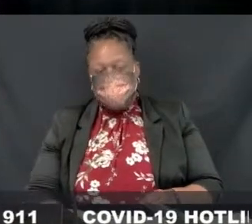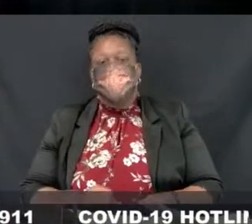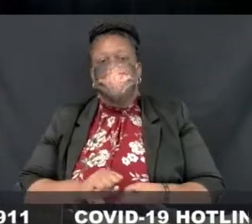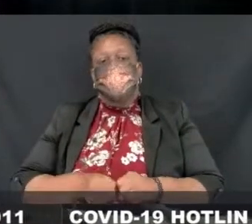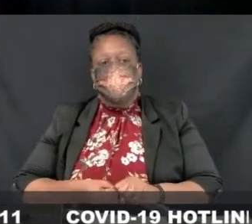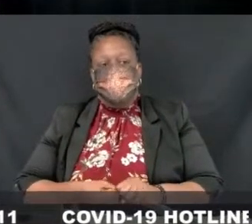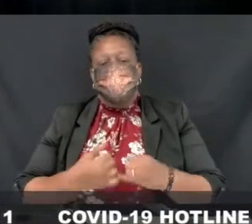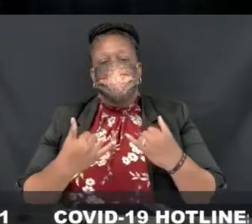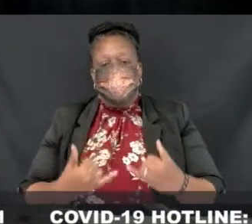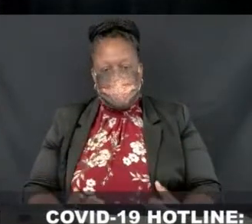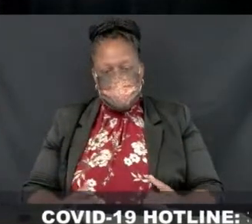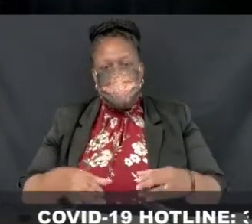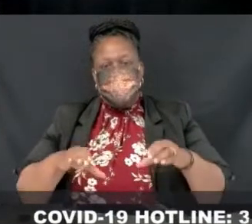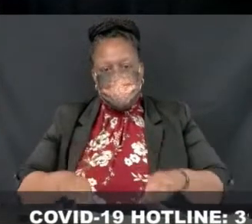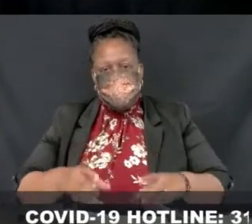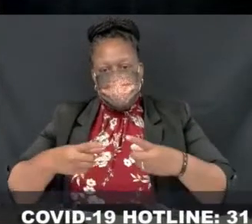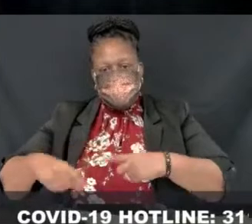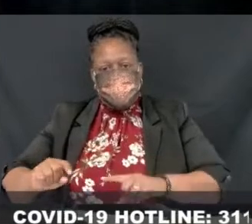of the census.